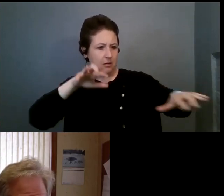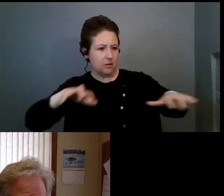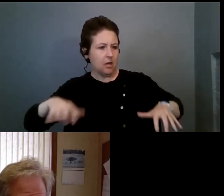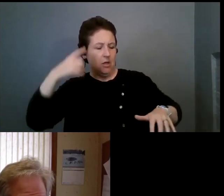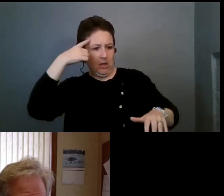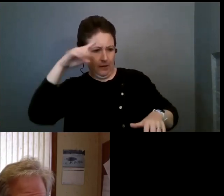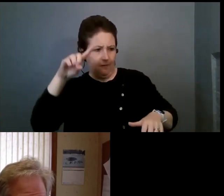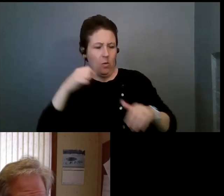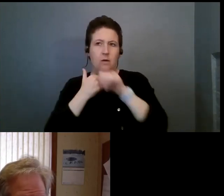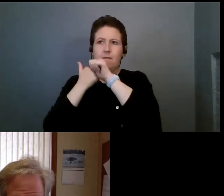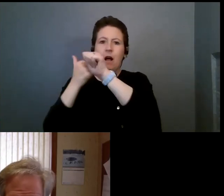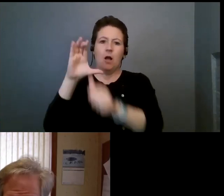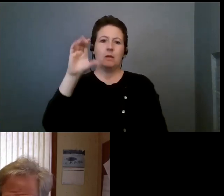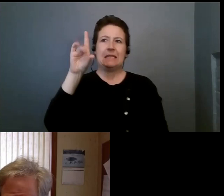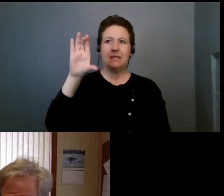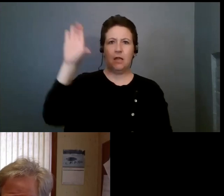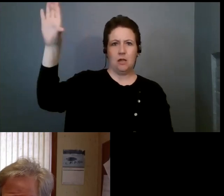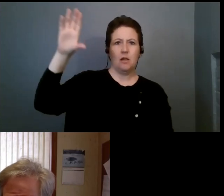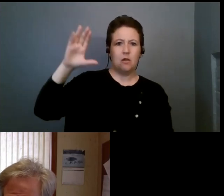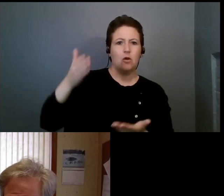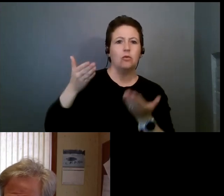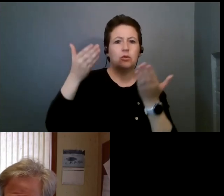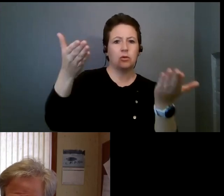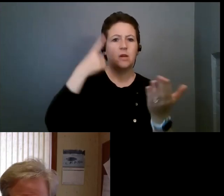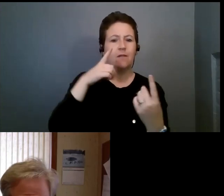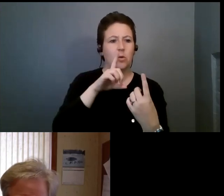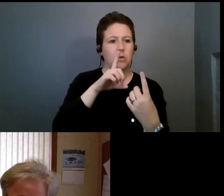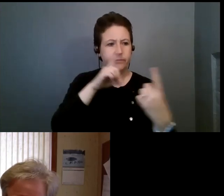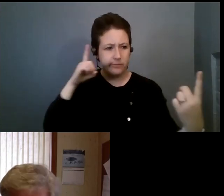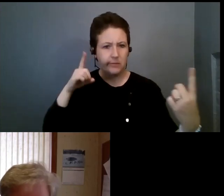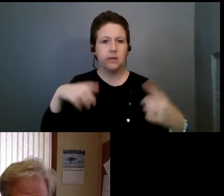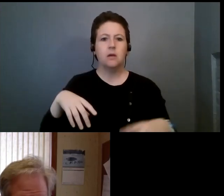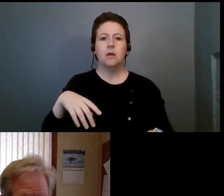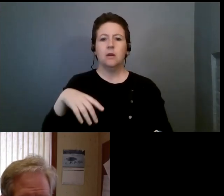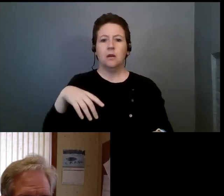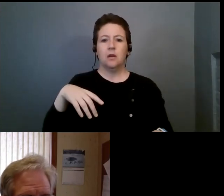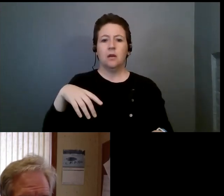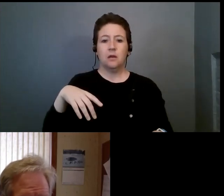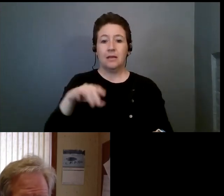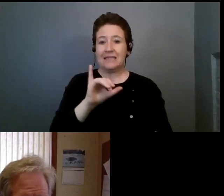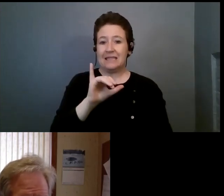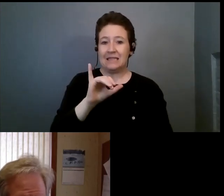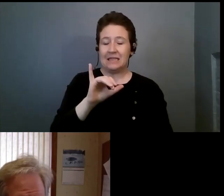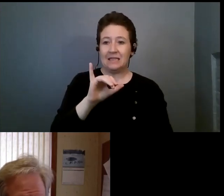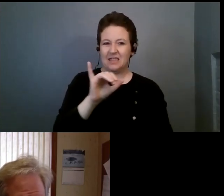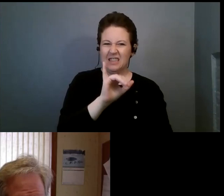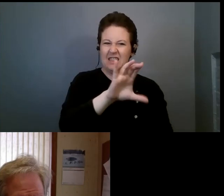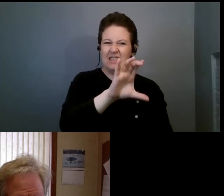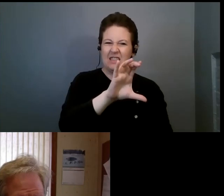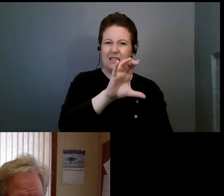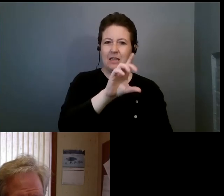to observe the CDC recommendations. And much like the pledge that